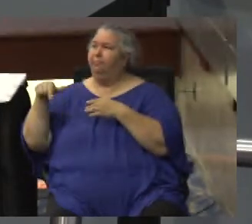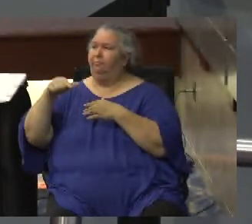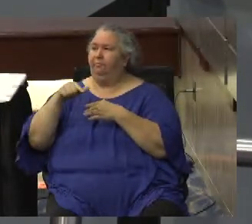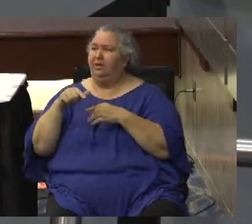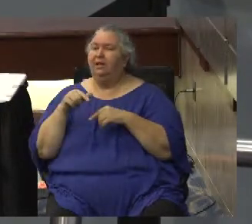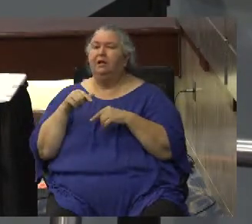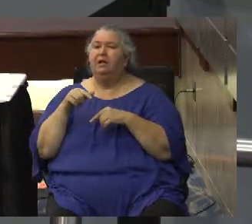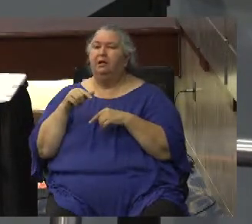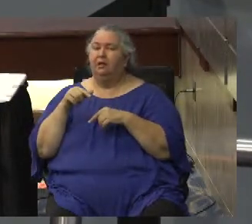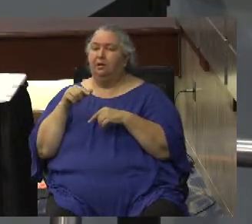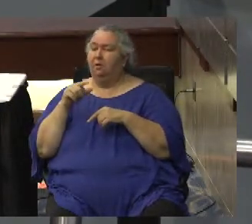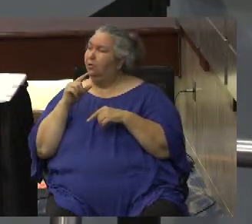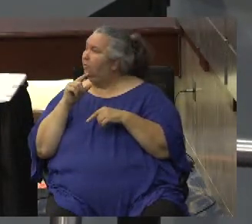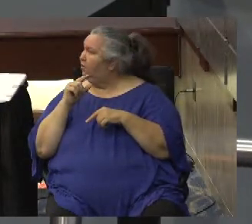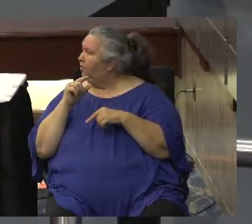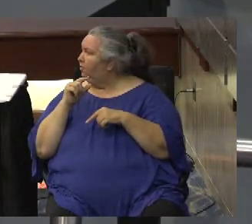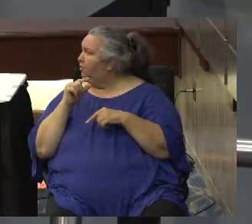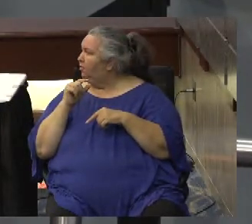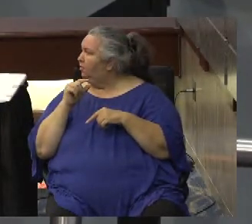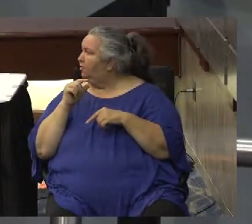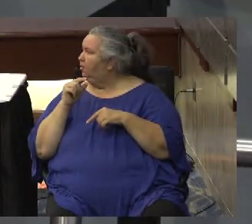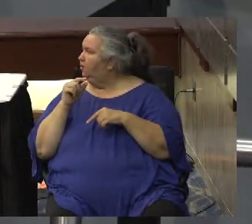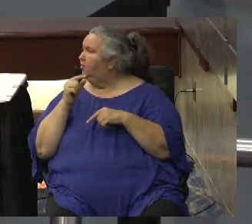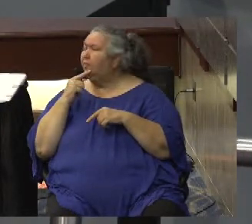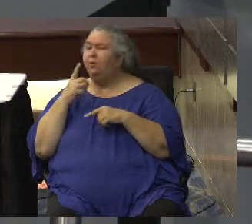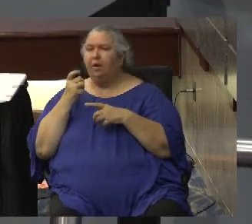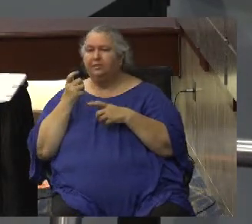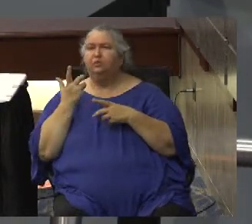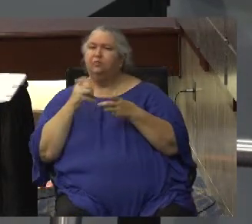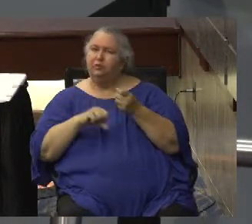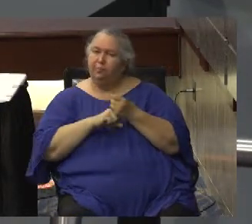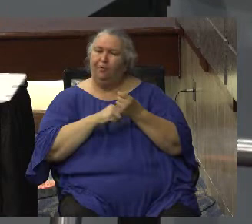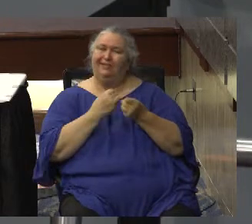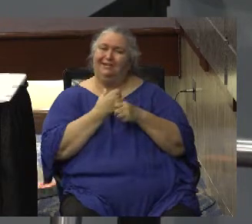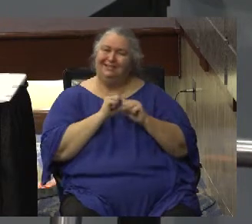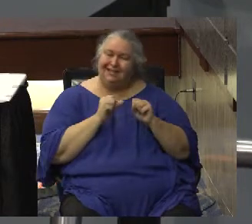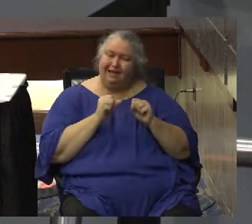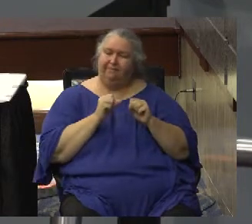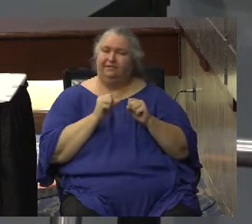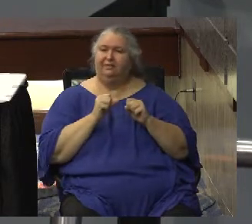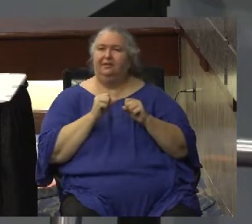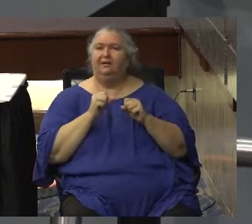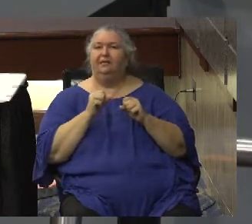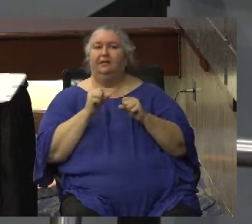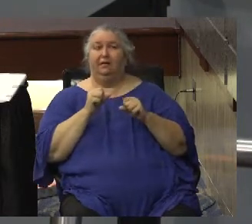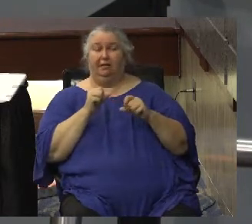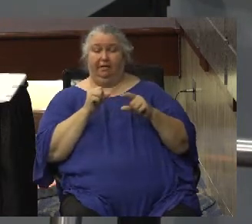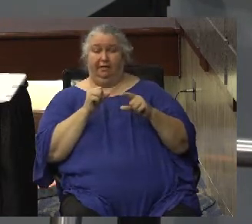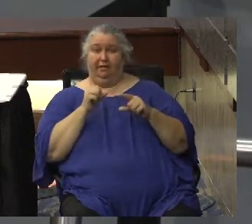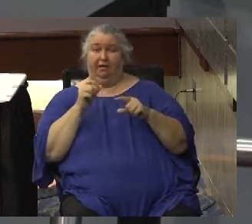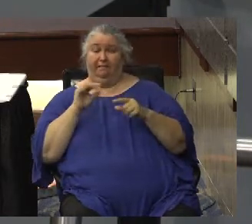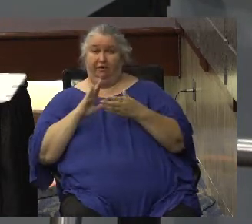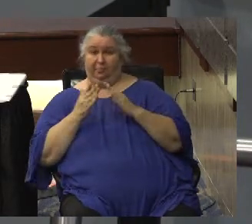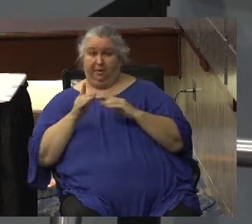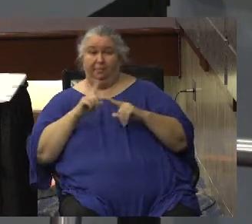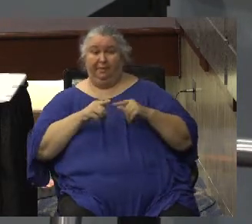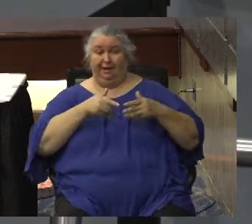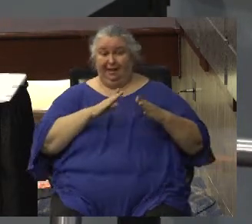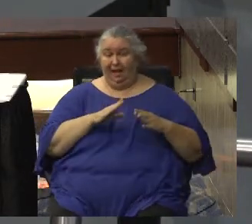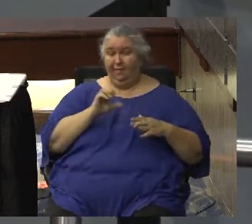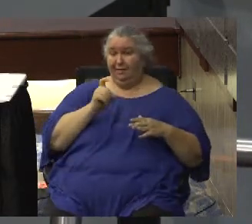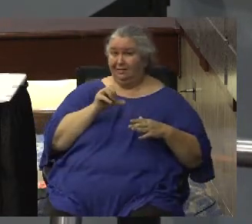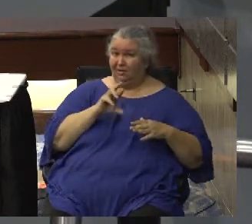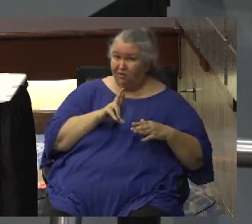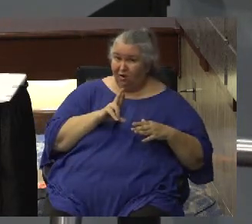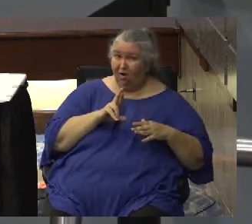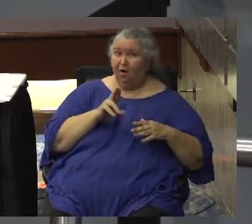On the site, it does, say to promote the safety and the welfare within the community, and by allowing the STR in the neighborhood, serious concerns about that have